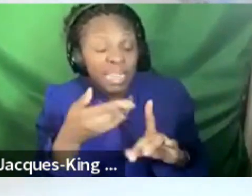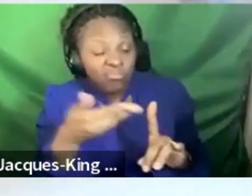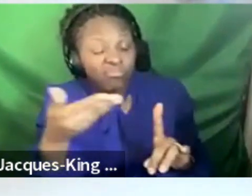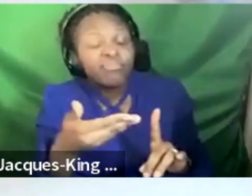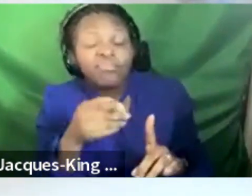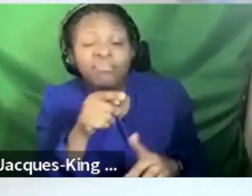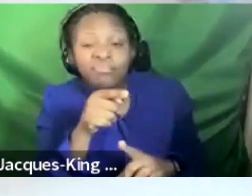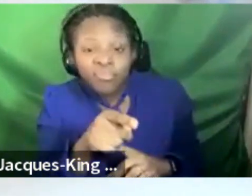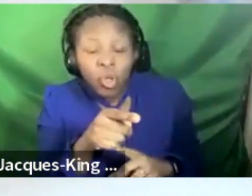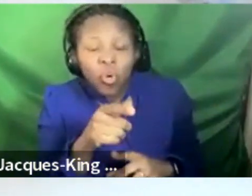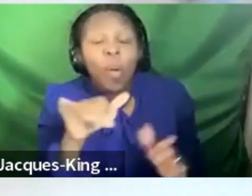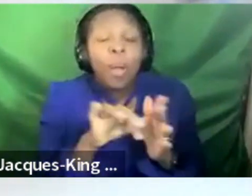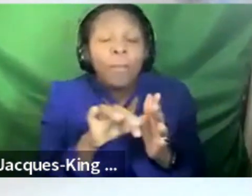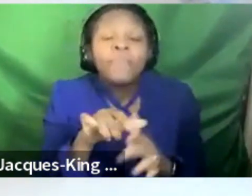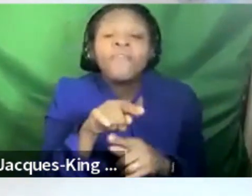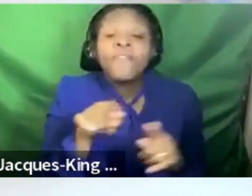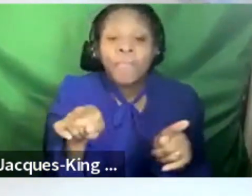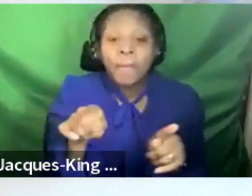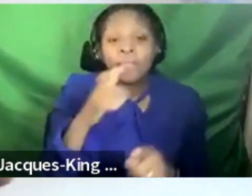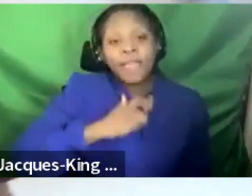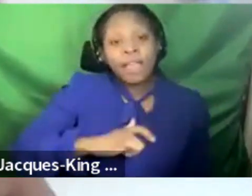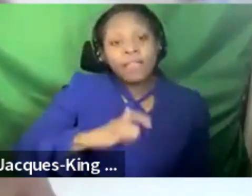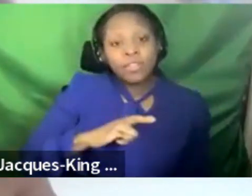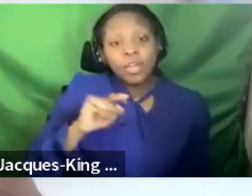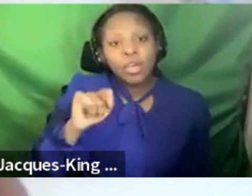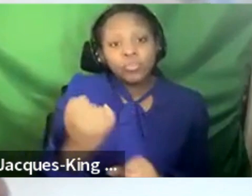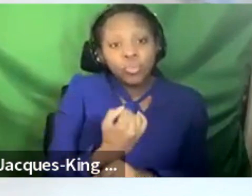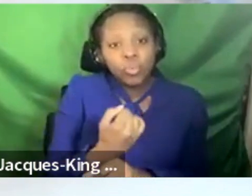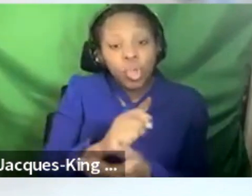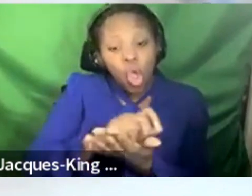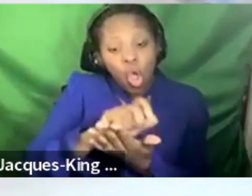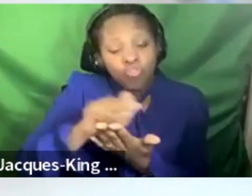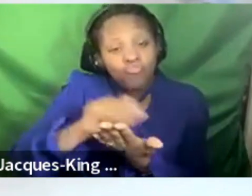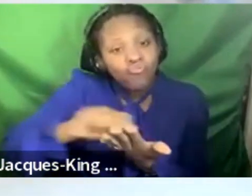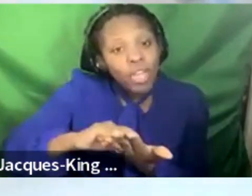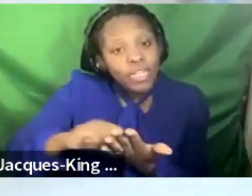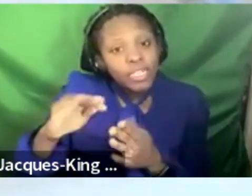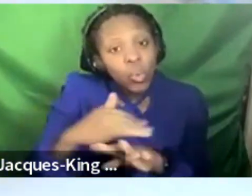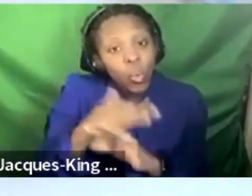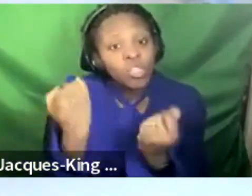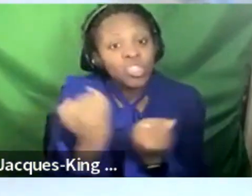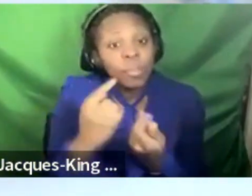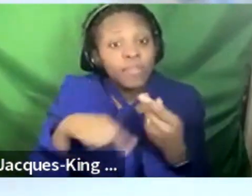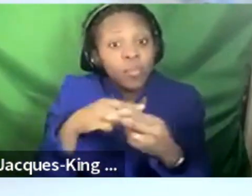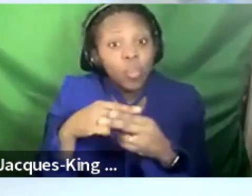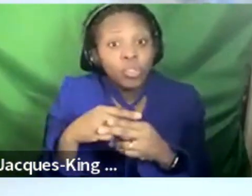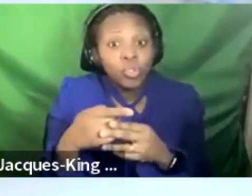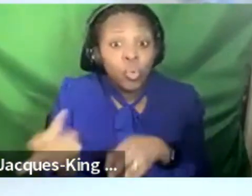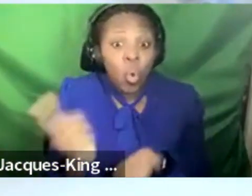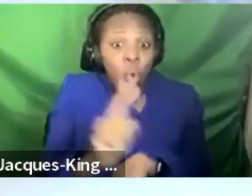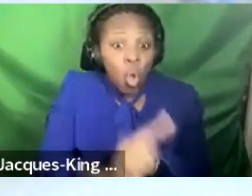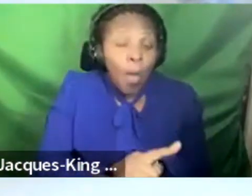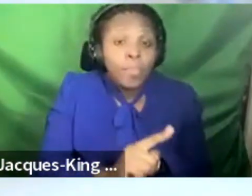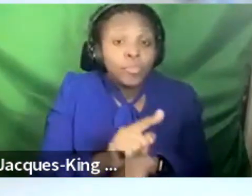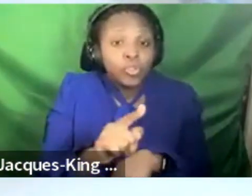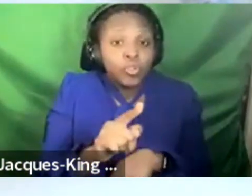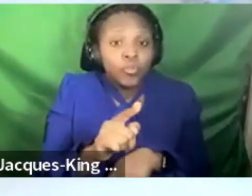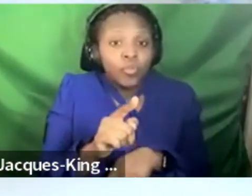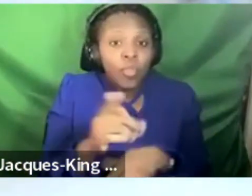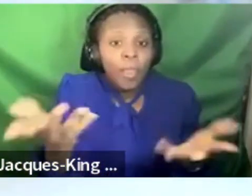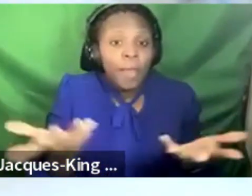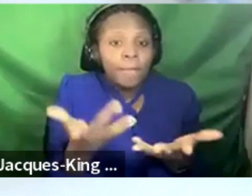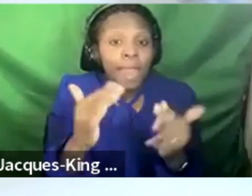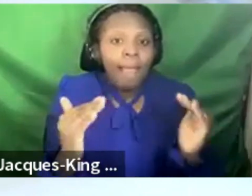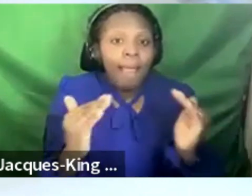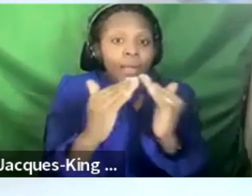for the characters. And something, I'm doing a writing workshop tomorrow over at the Playhouse, if you want to come to that. And